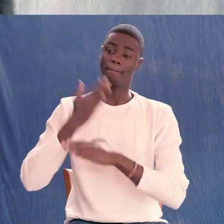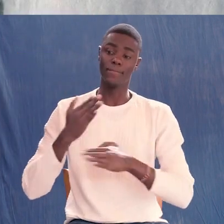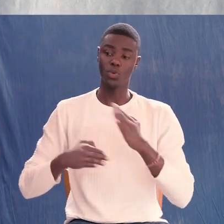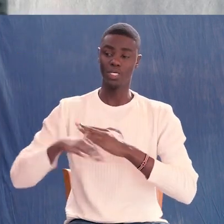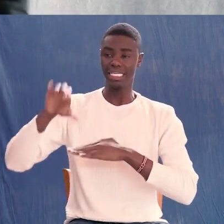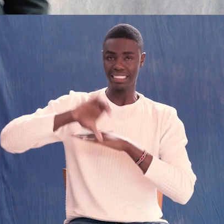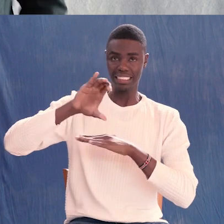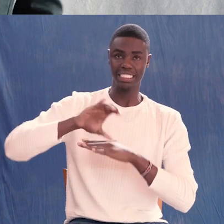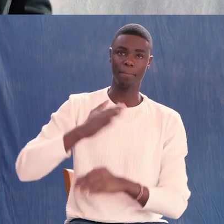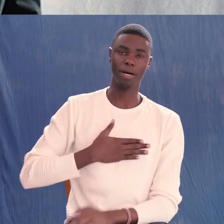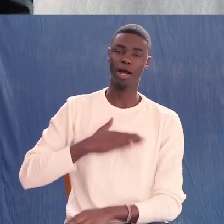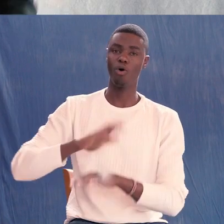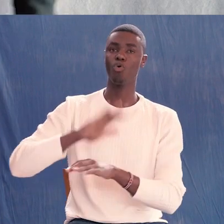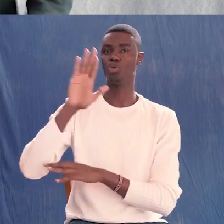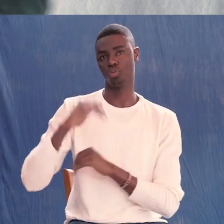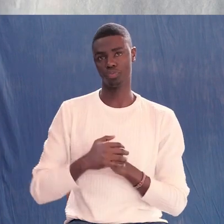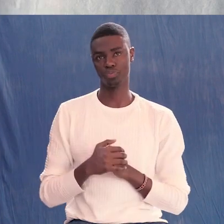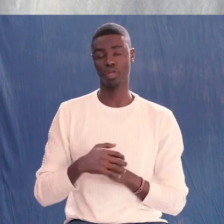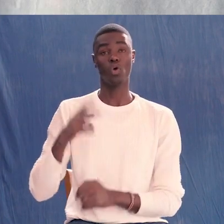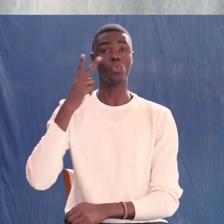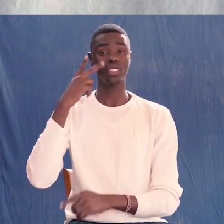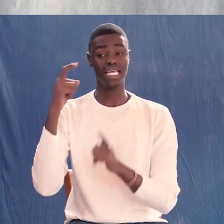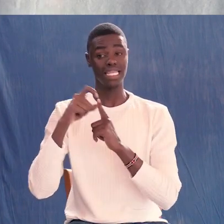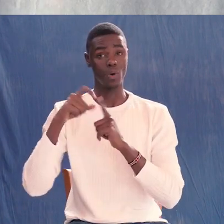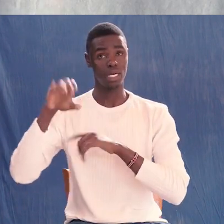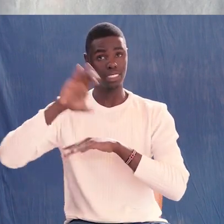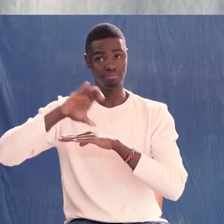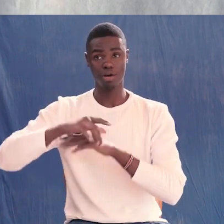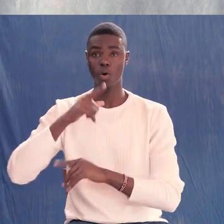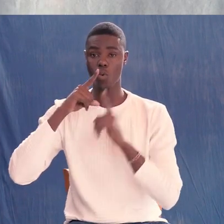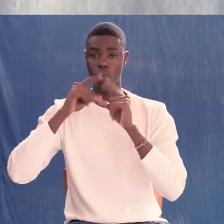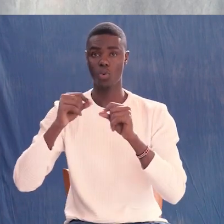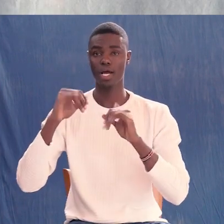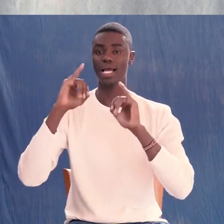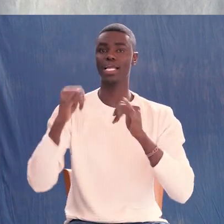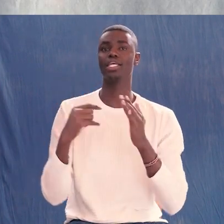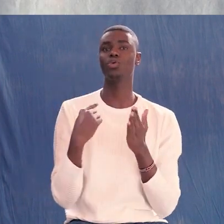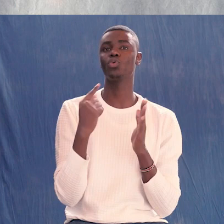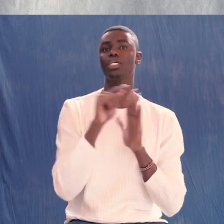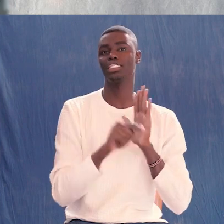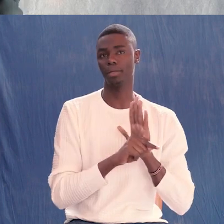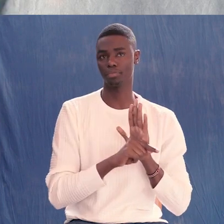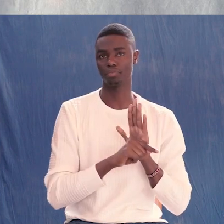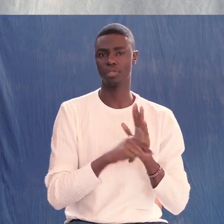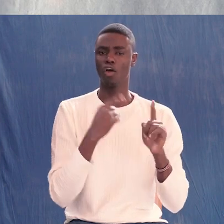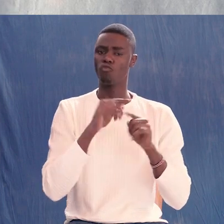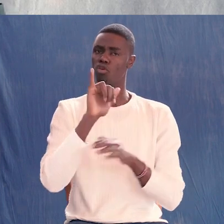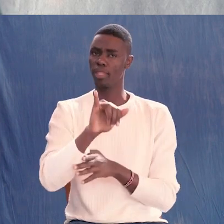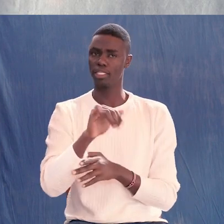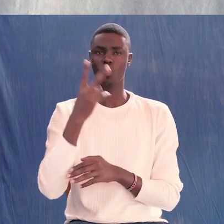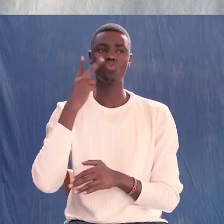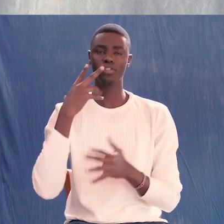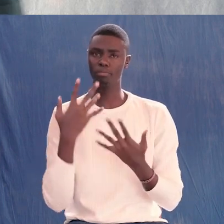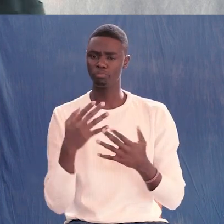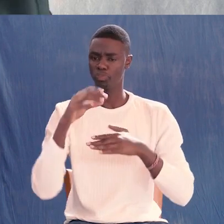church. And that's the first instance we see the word church mentioned in the whole New Testament. And from that, we see